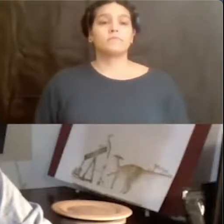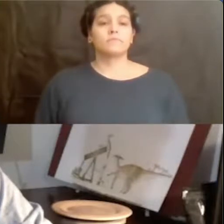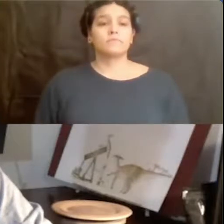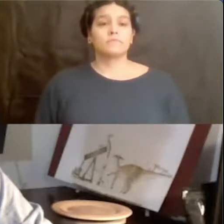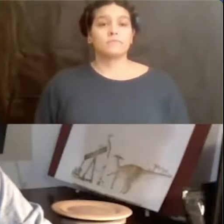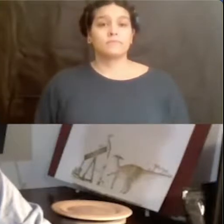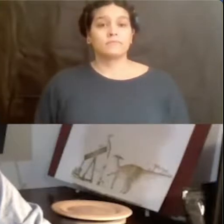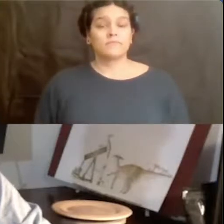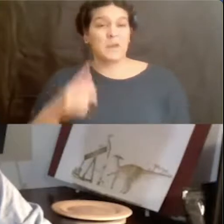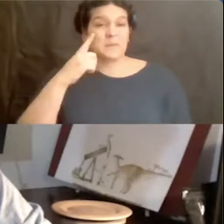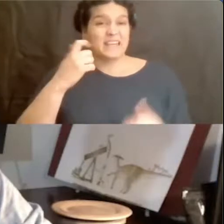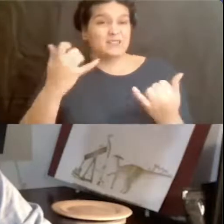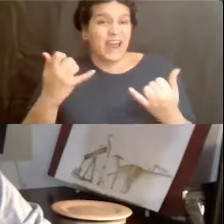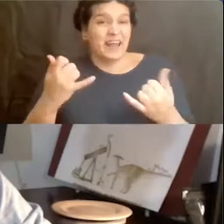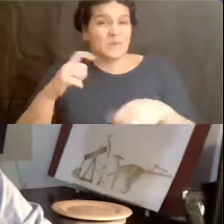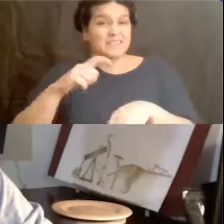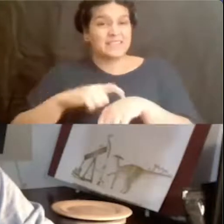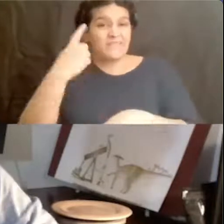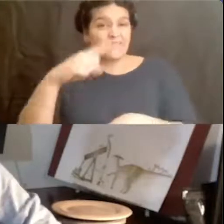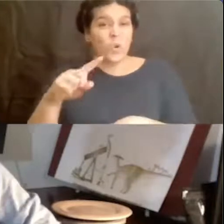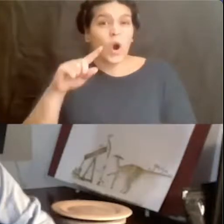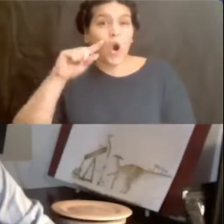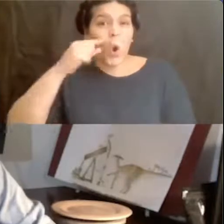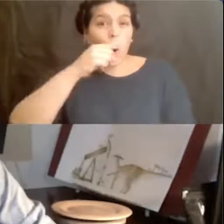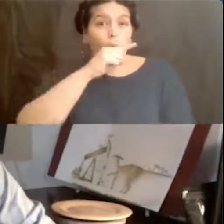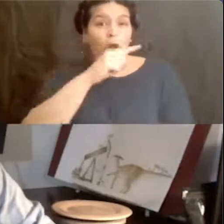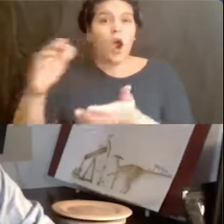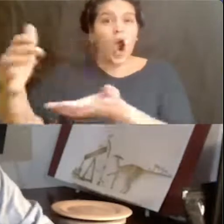being harvested, I thought I'd sing this song for you guys.